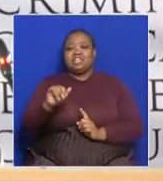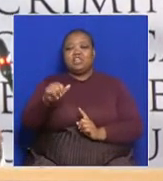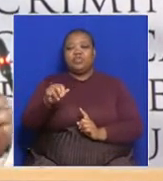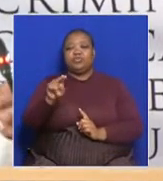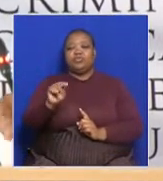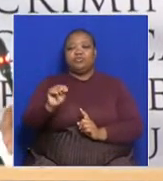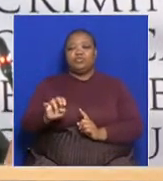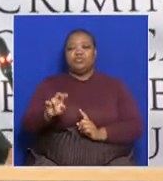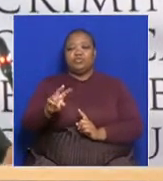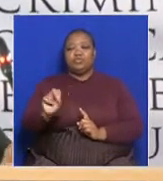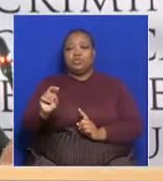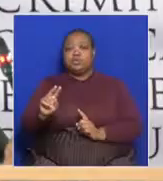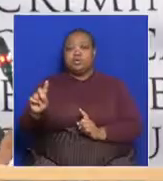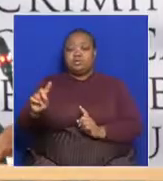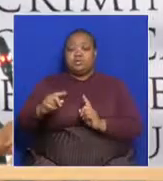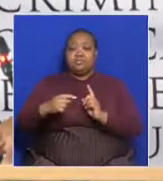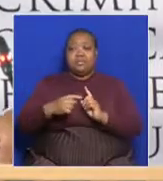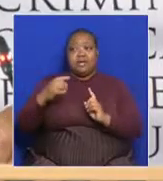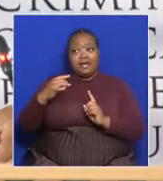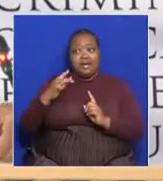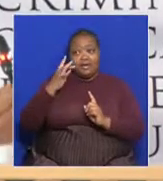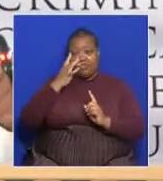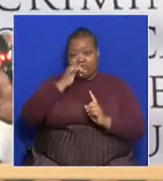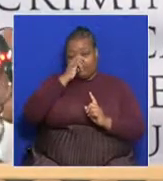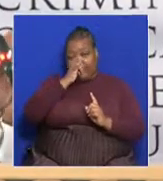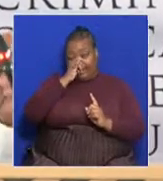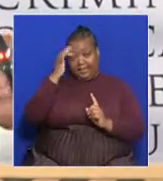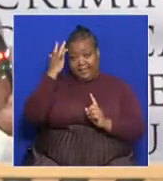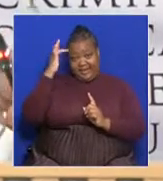crime intelligence that there was a container possibly